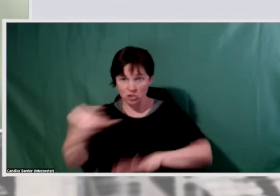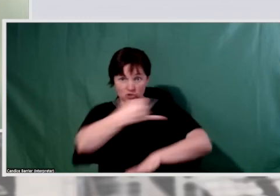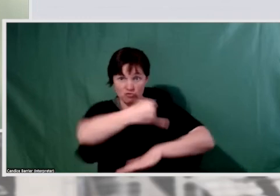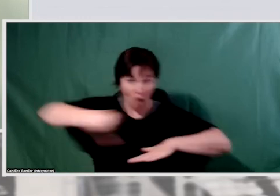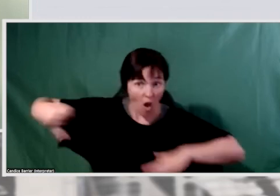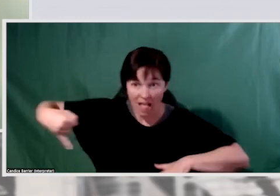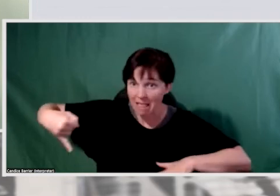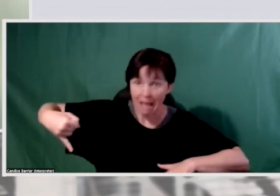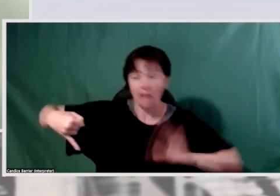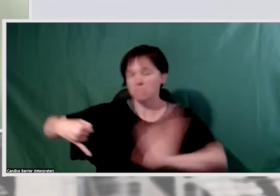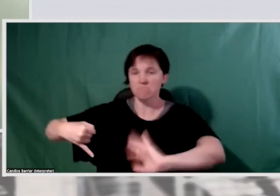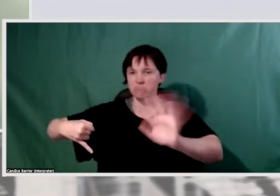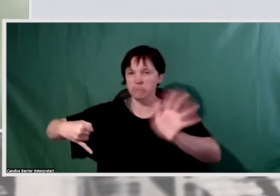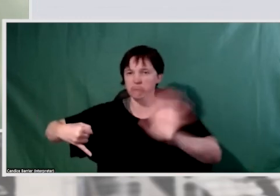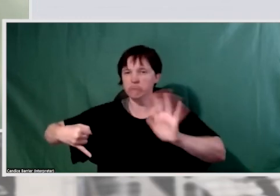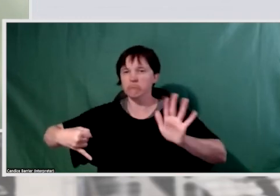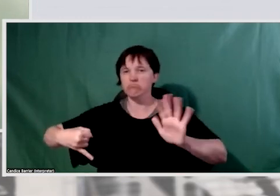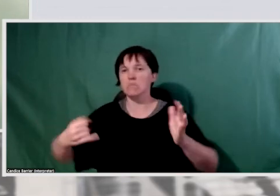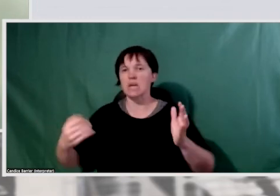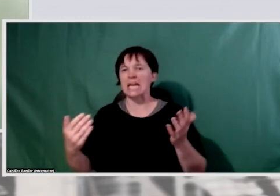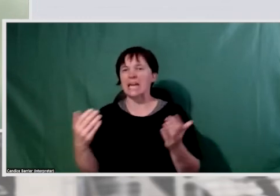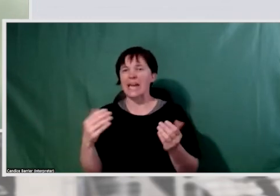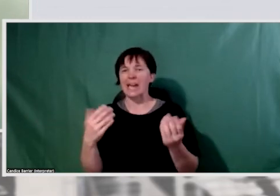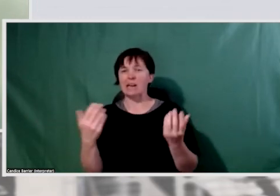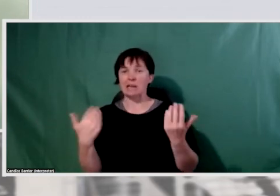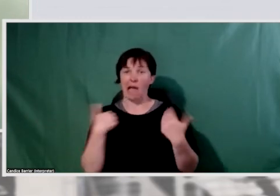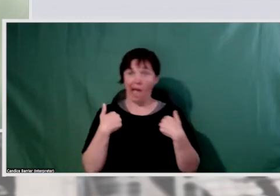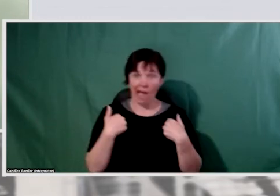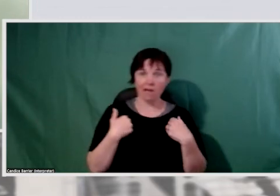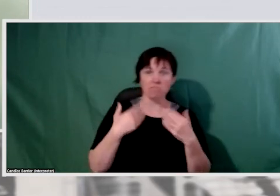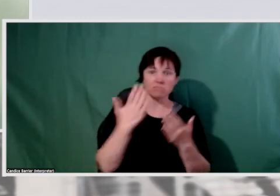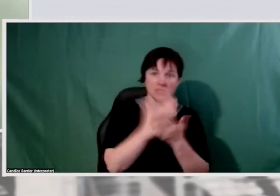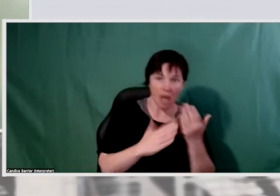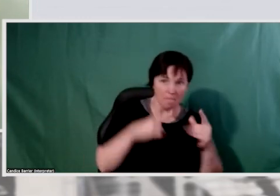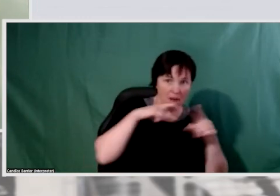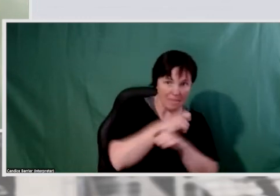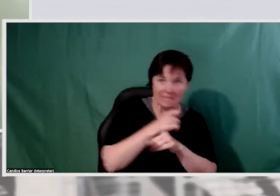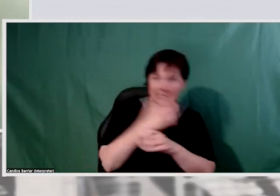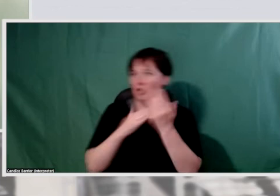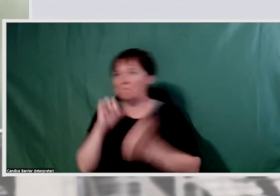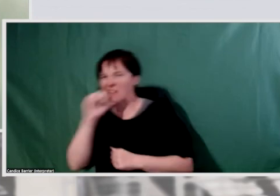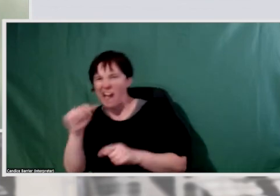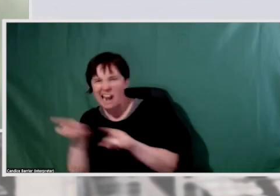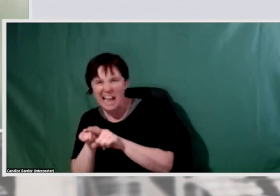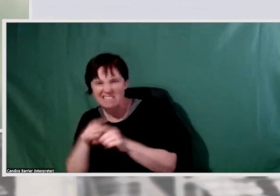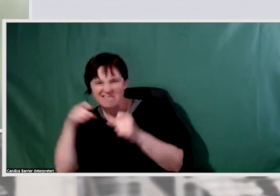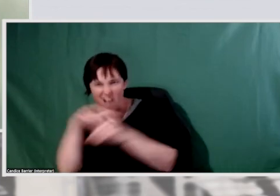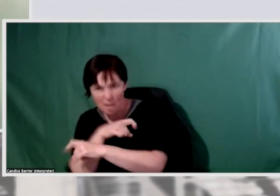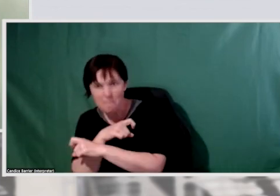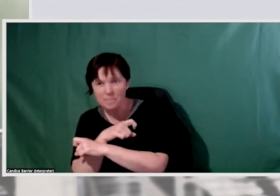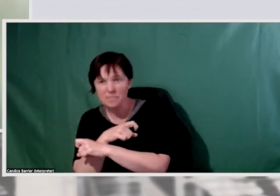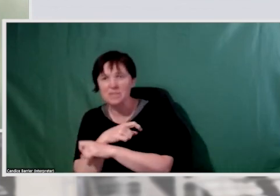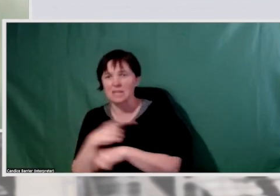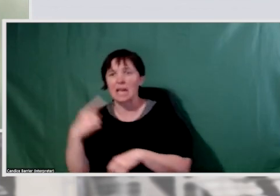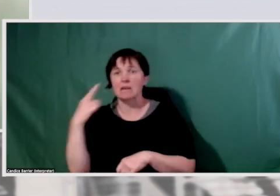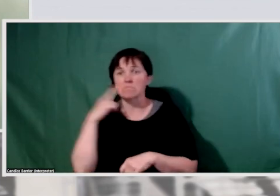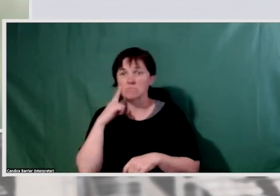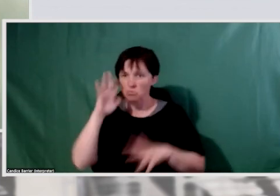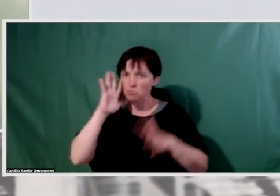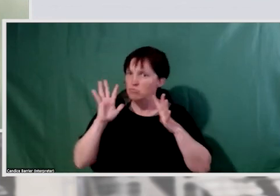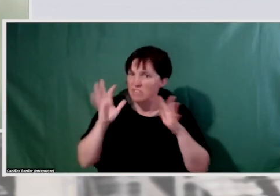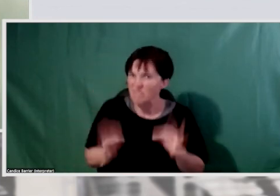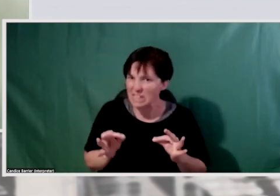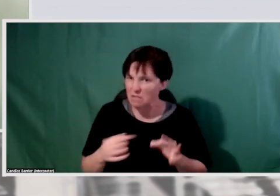say that that hasn't been more or less complicated at different points in the past, but I think I can say pretty definitively that we're willing to